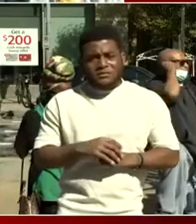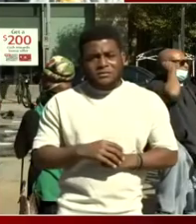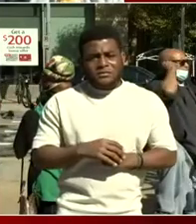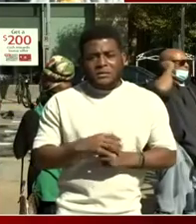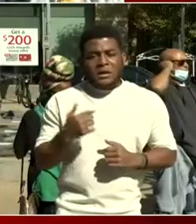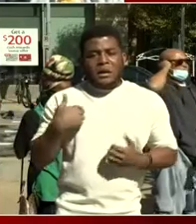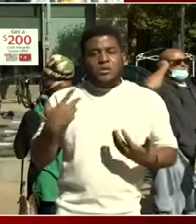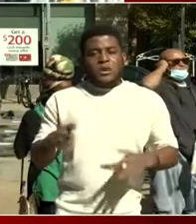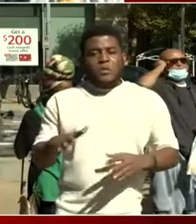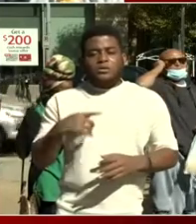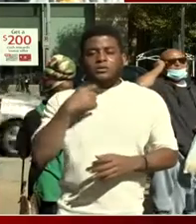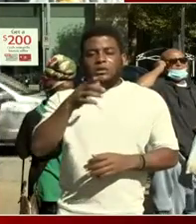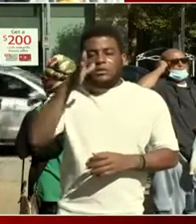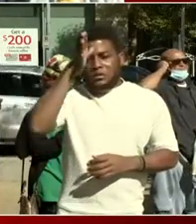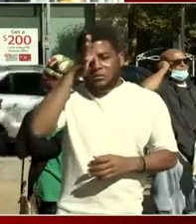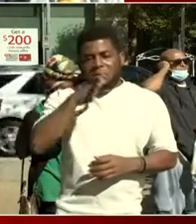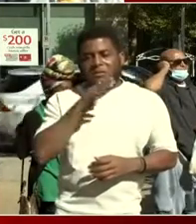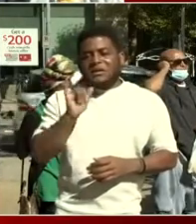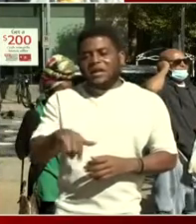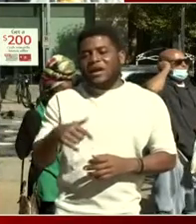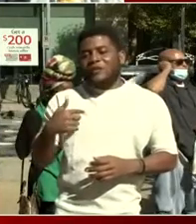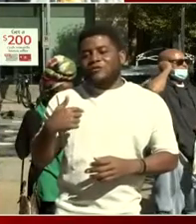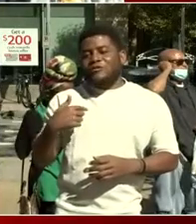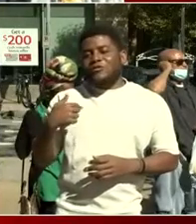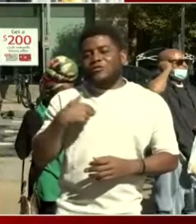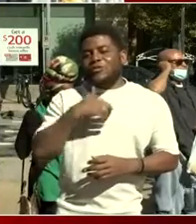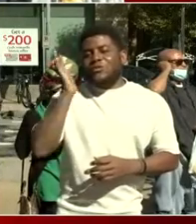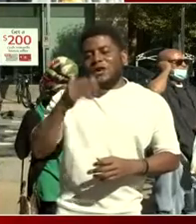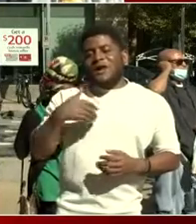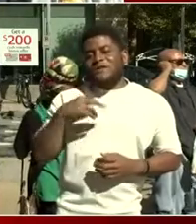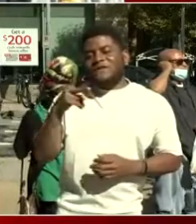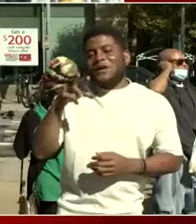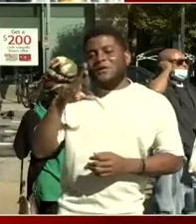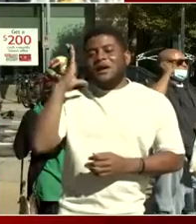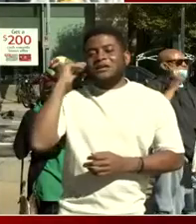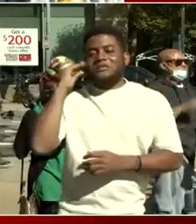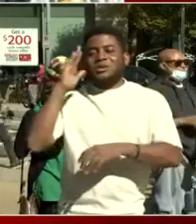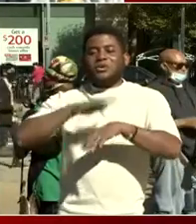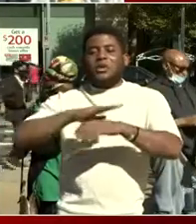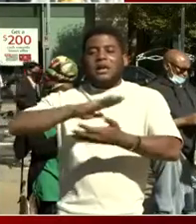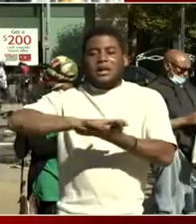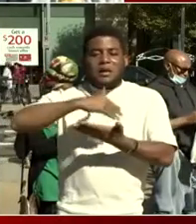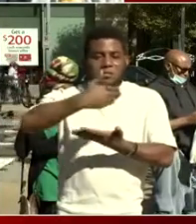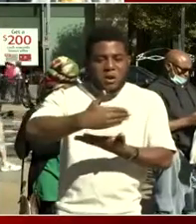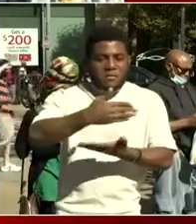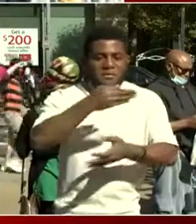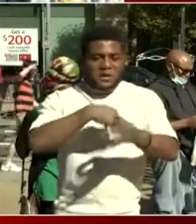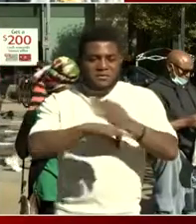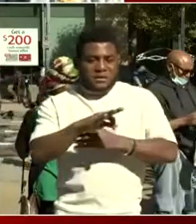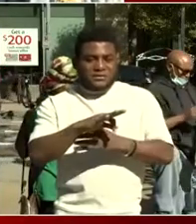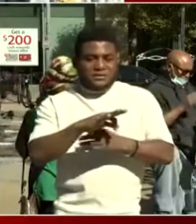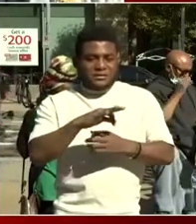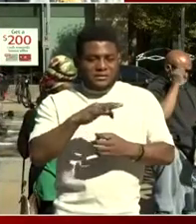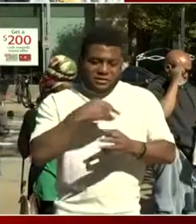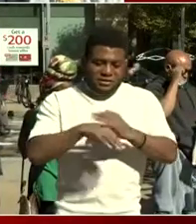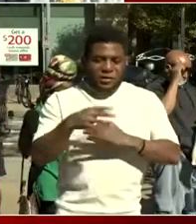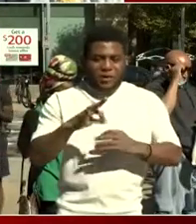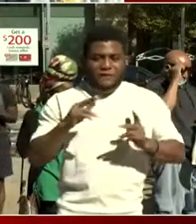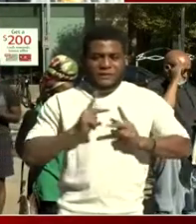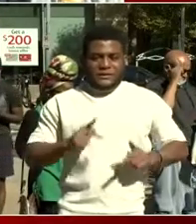parents that they're going to get a virtual experience that replaces in-person learning, because we know it doesn't.